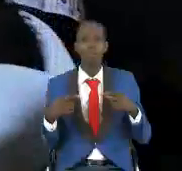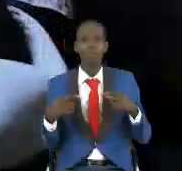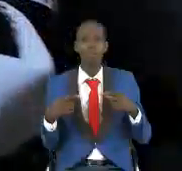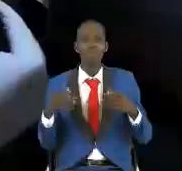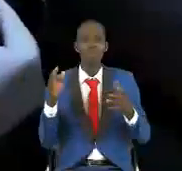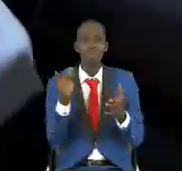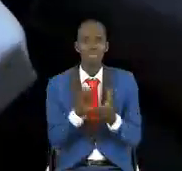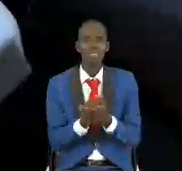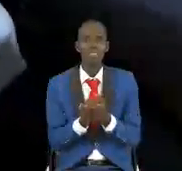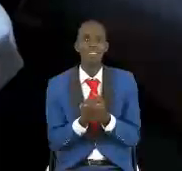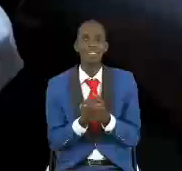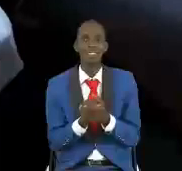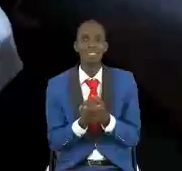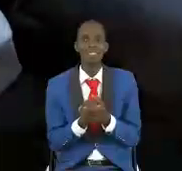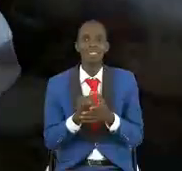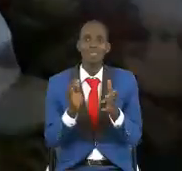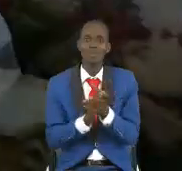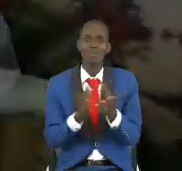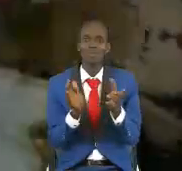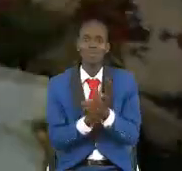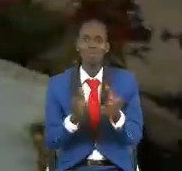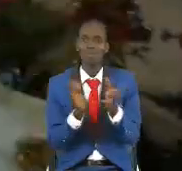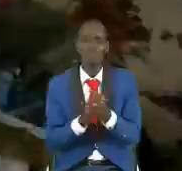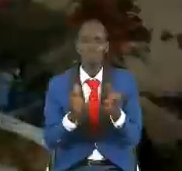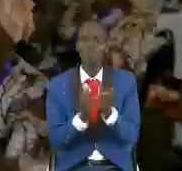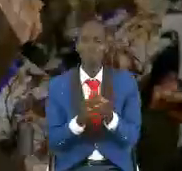That's the Bayelsa clapping.